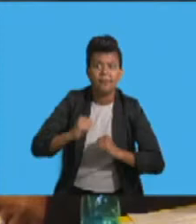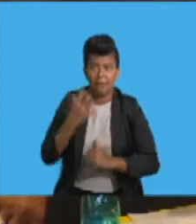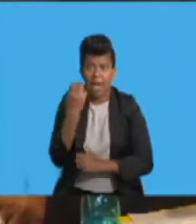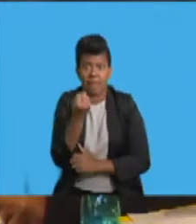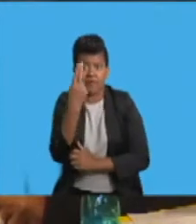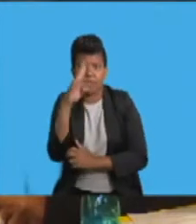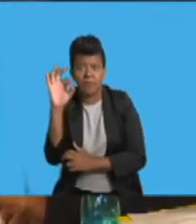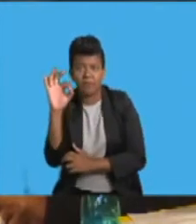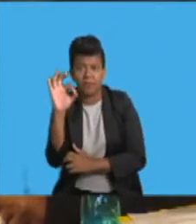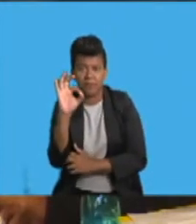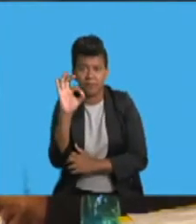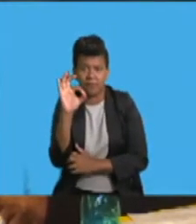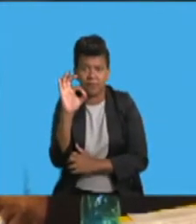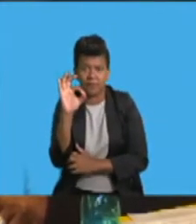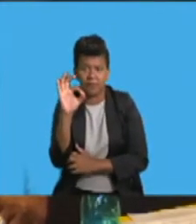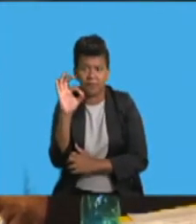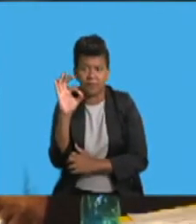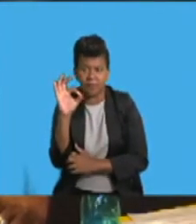the UK